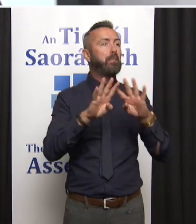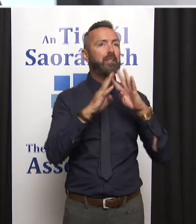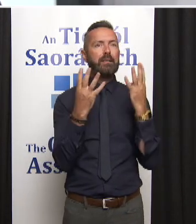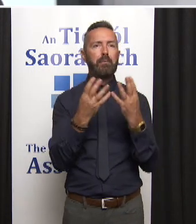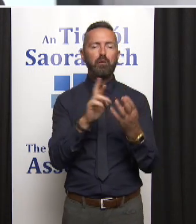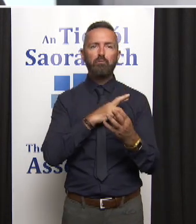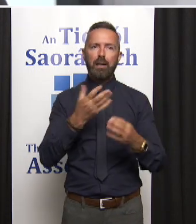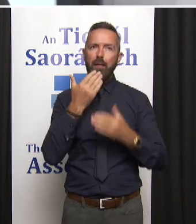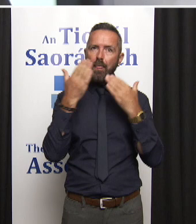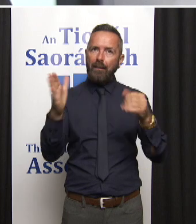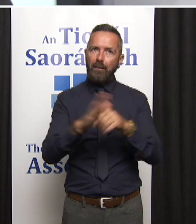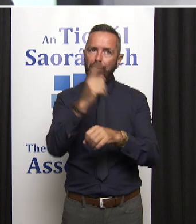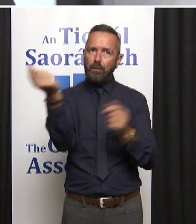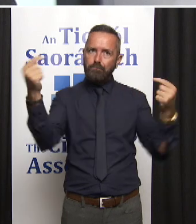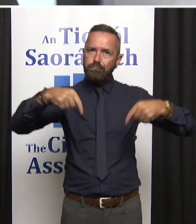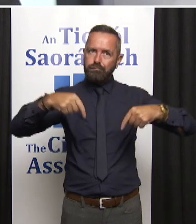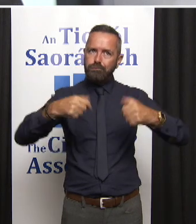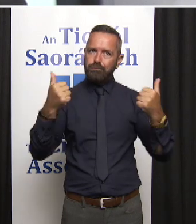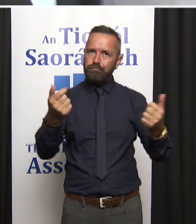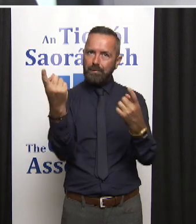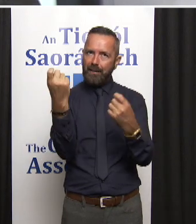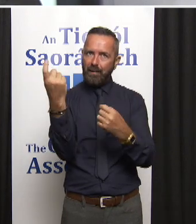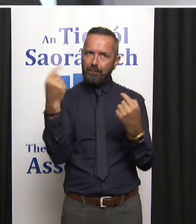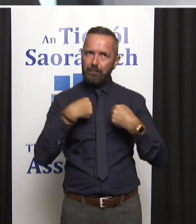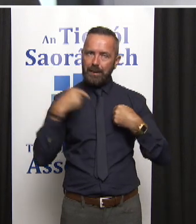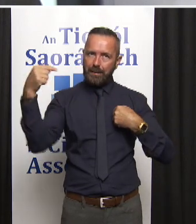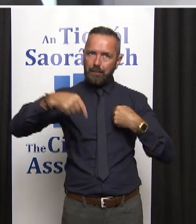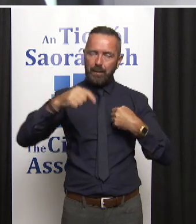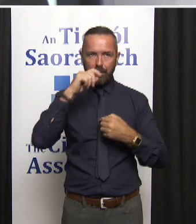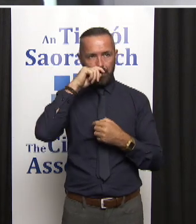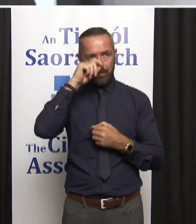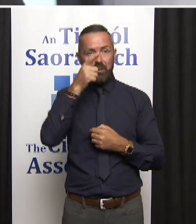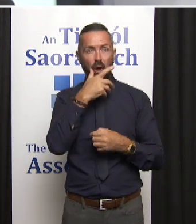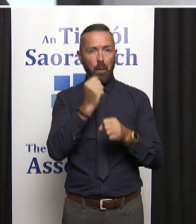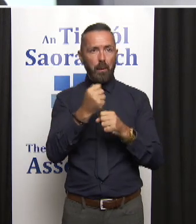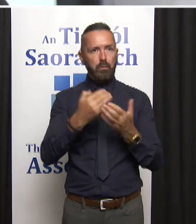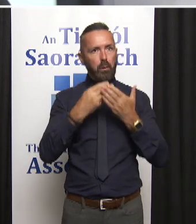colleagues Breed and A this morning to discuss the proposed options for local government structures in Dublin.